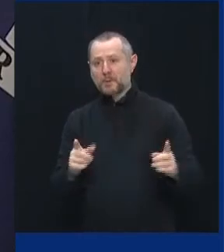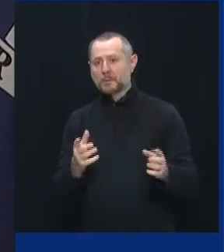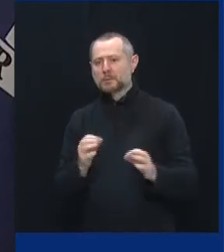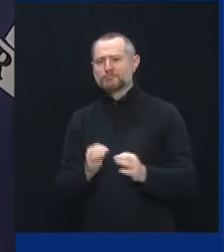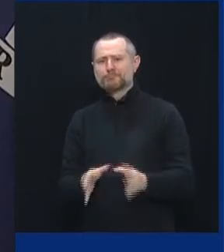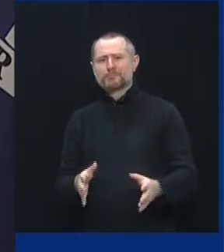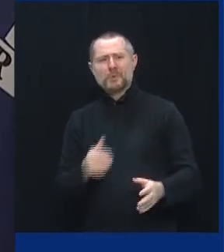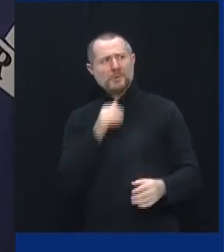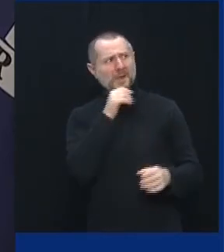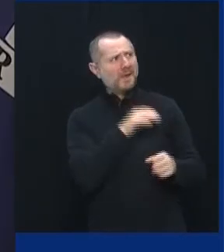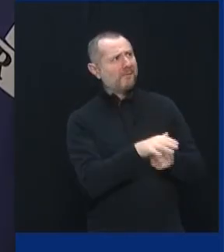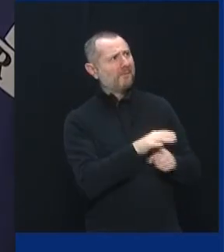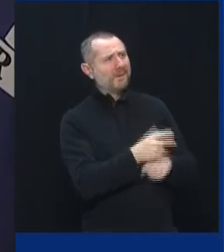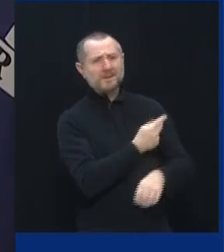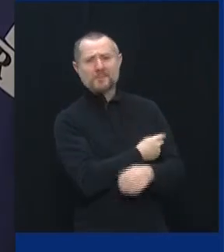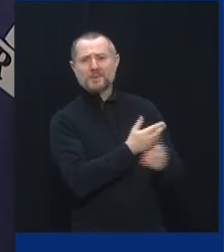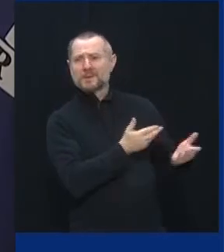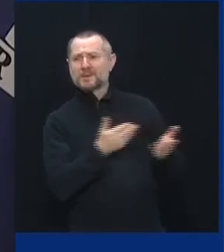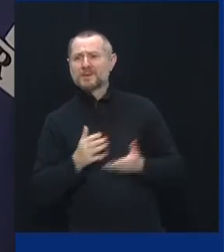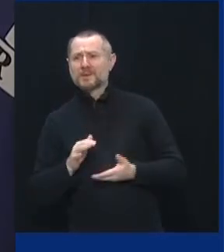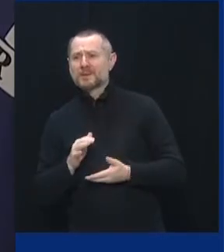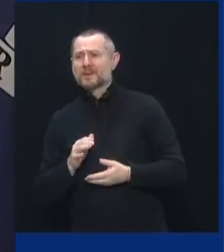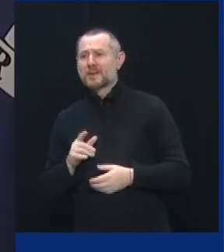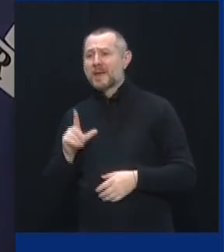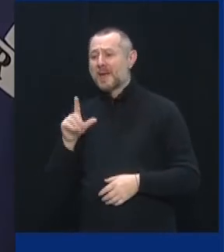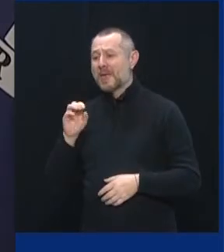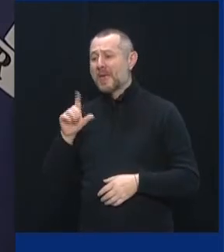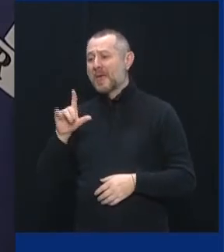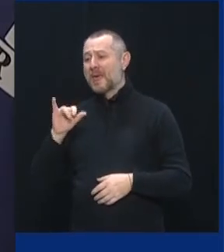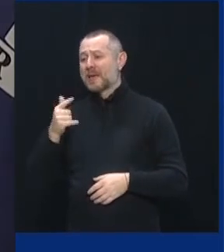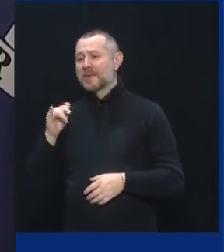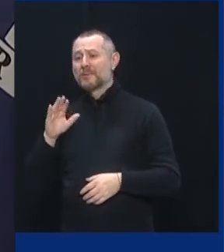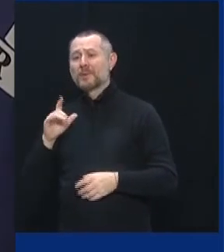Eligibility without availability is illusory.